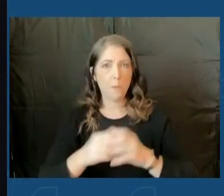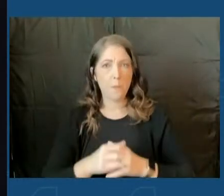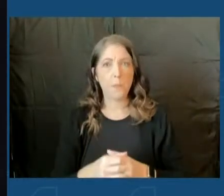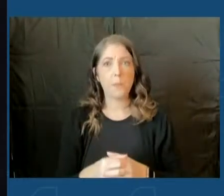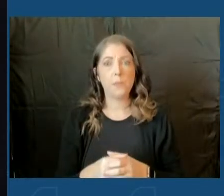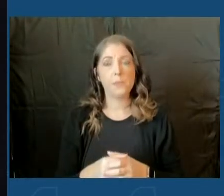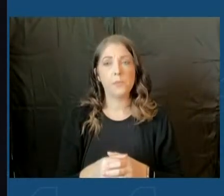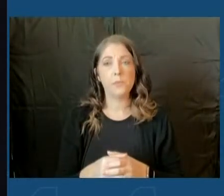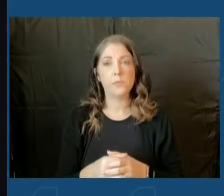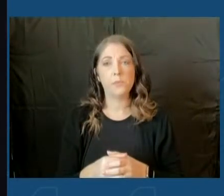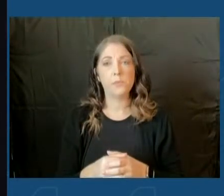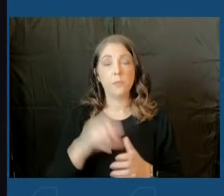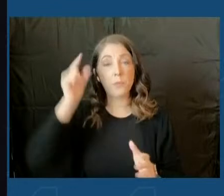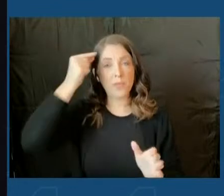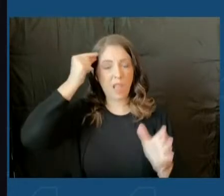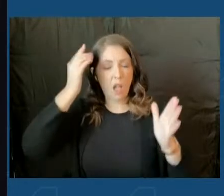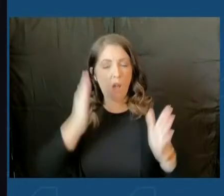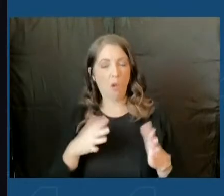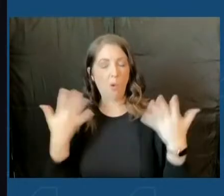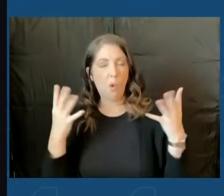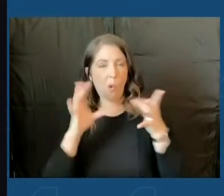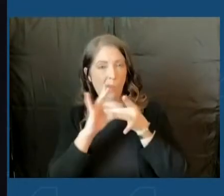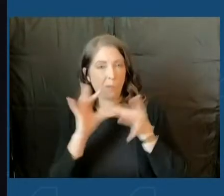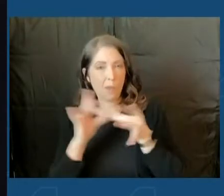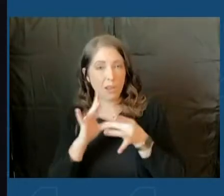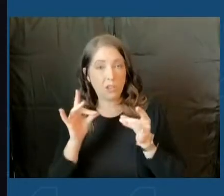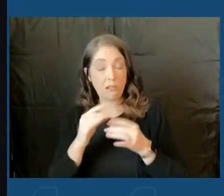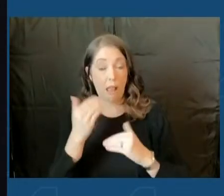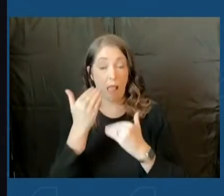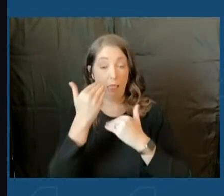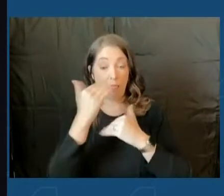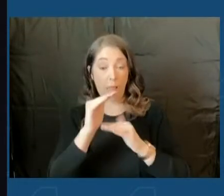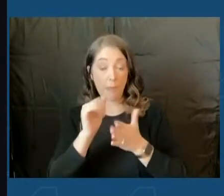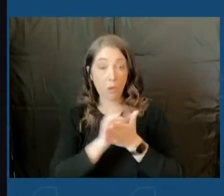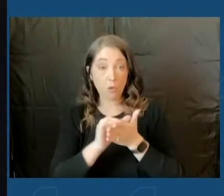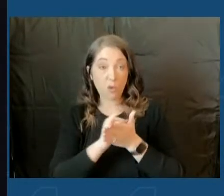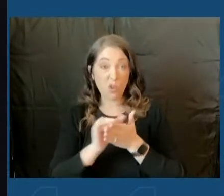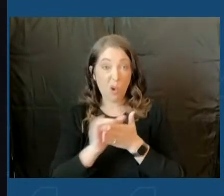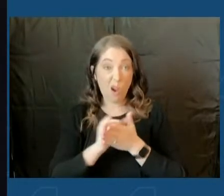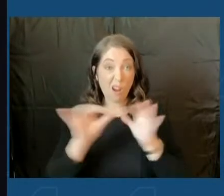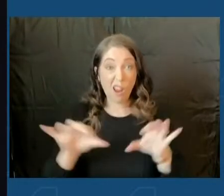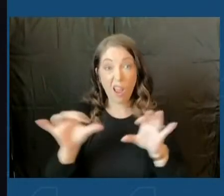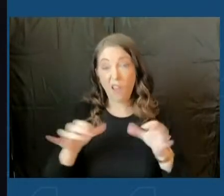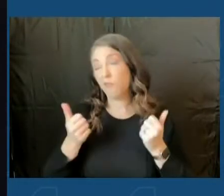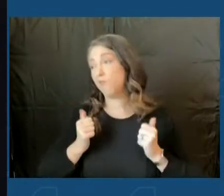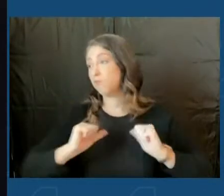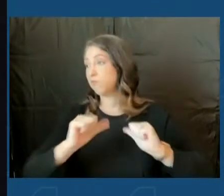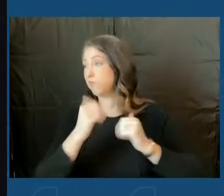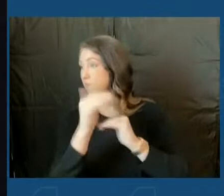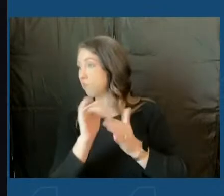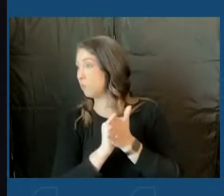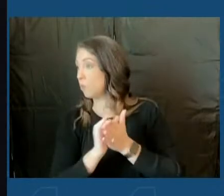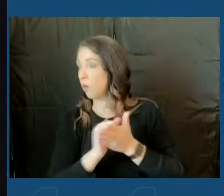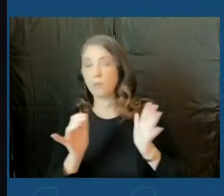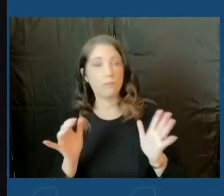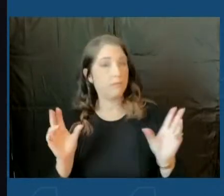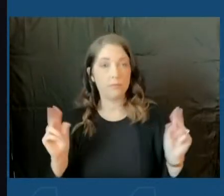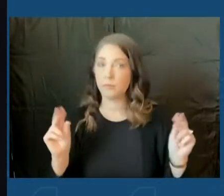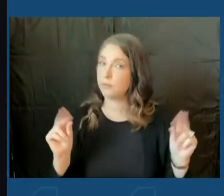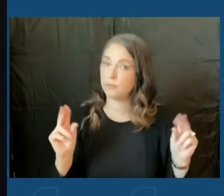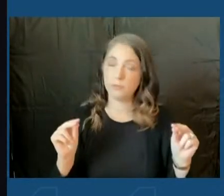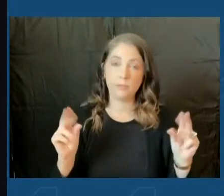mentioned, we cannot limit our efforts here in New York. Every time I speak about this, I like to remind us